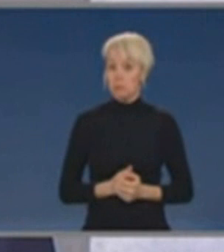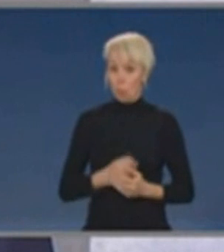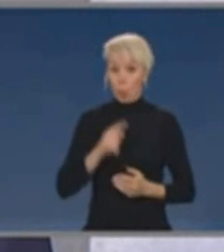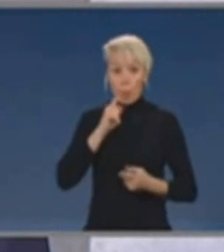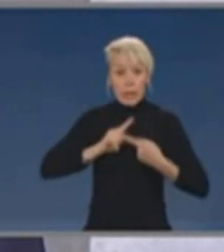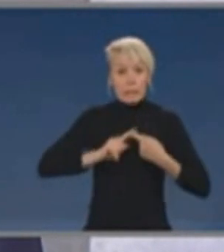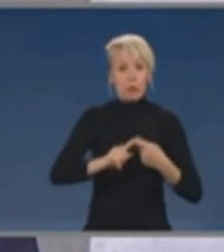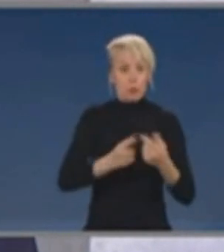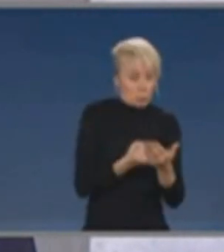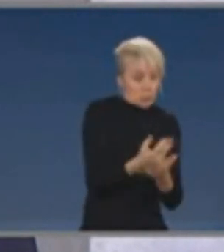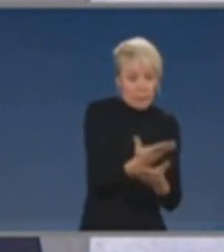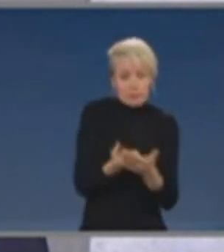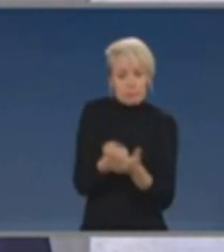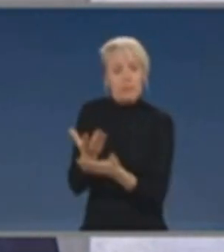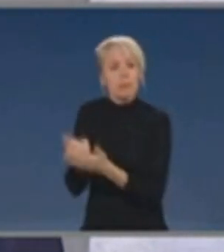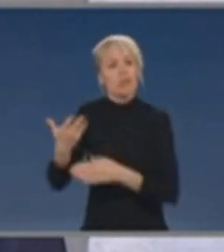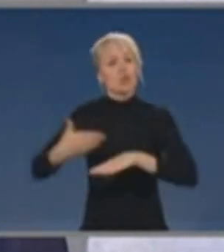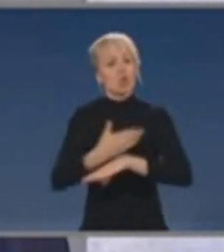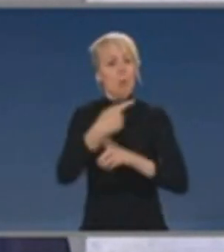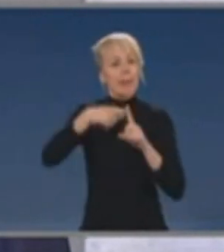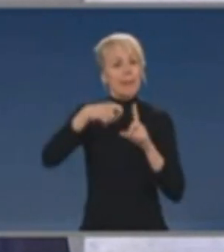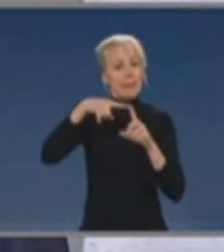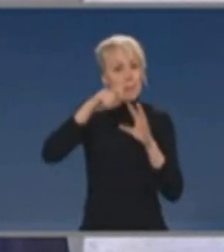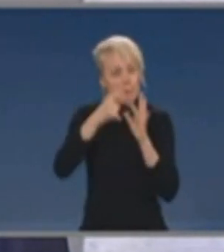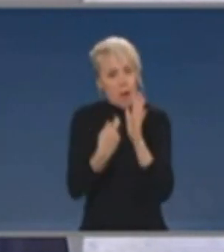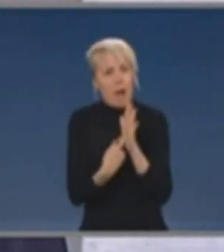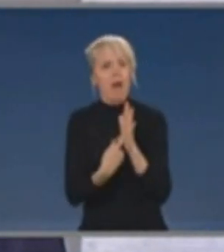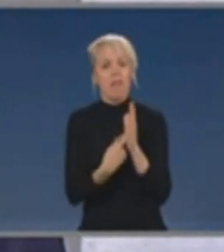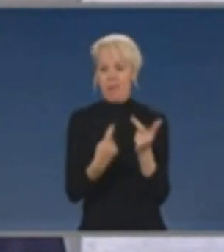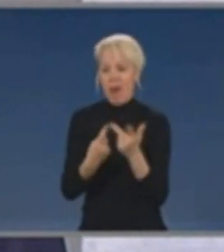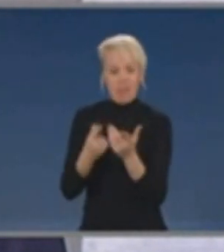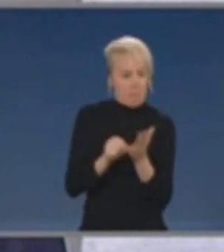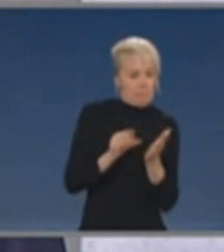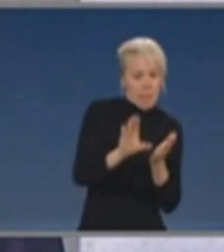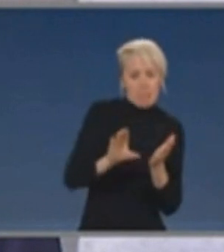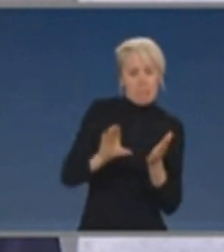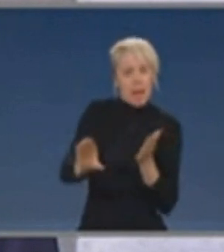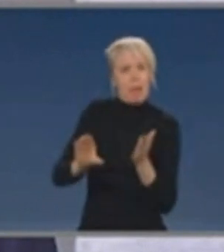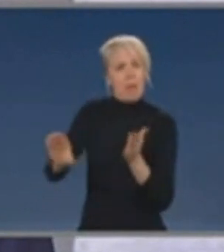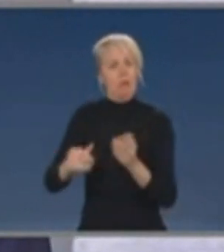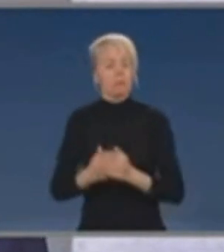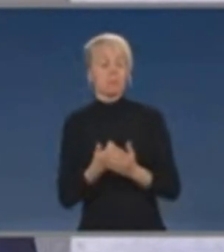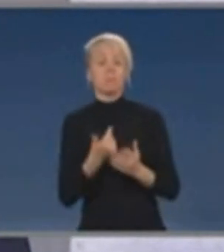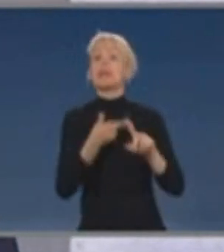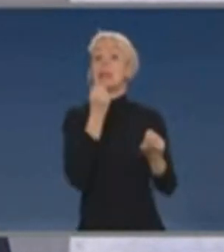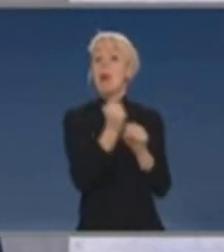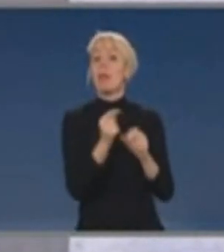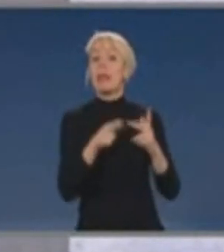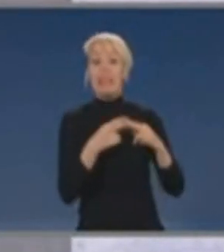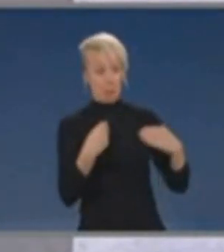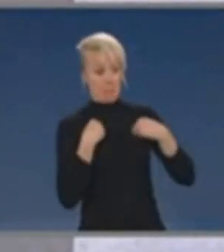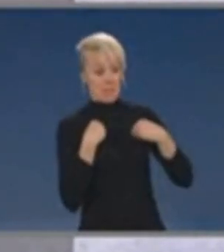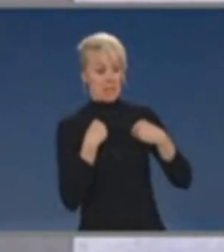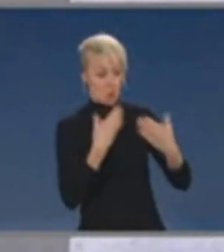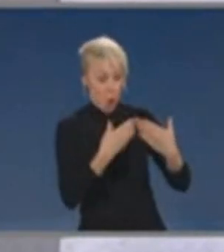on all those programs, including things like JobKeeper? And is it reasonable to remove businesses from JobKeeper if their turnover has recovered before the 6